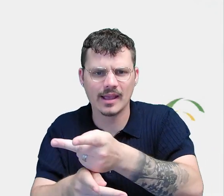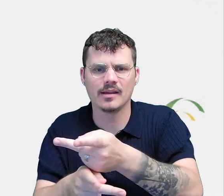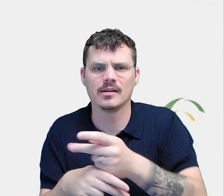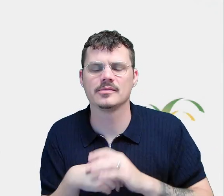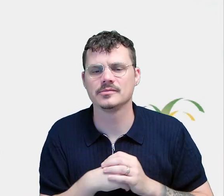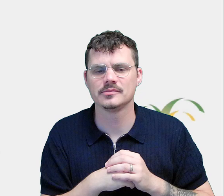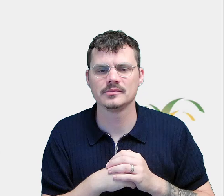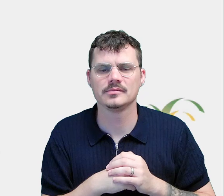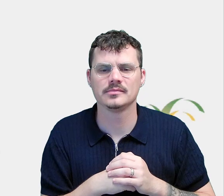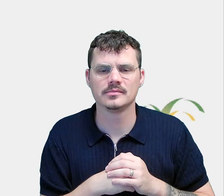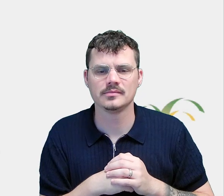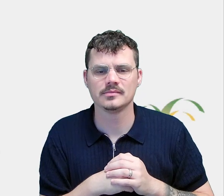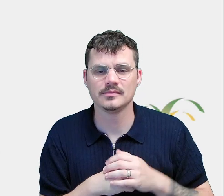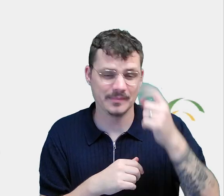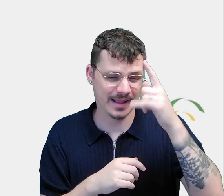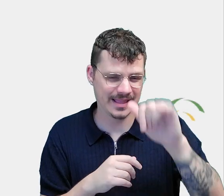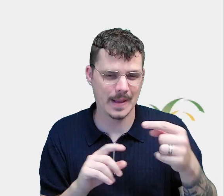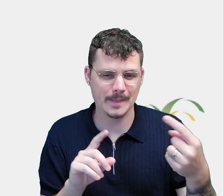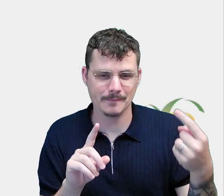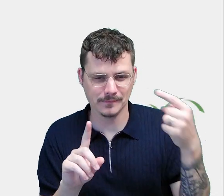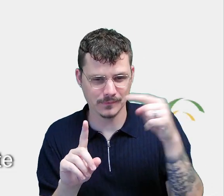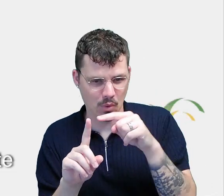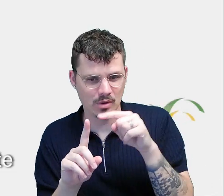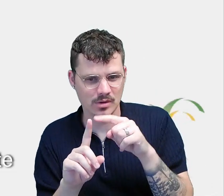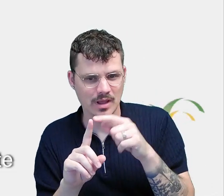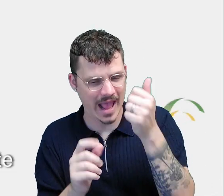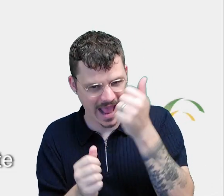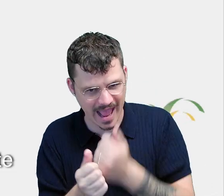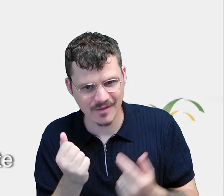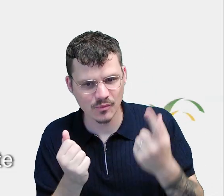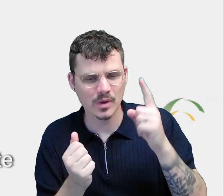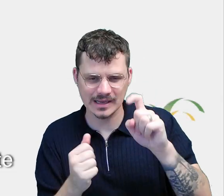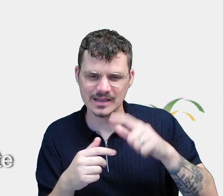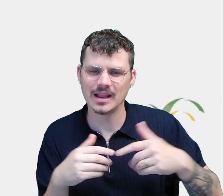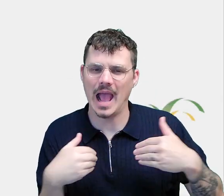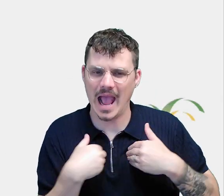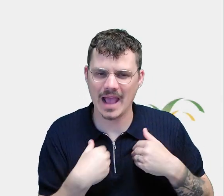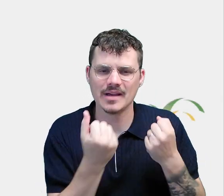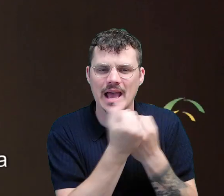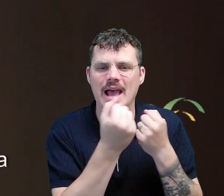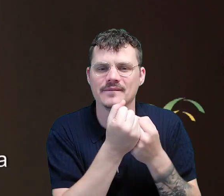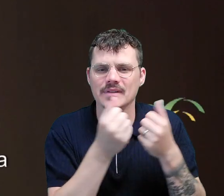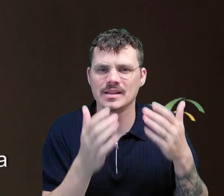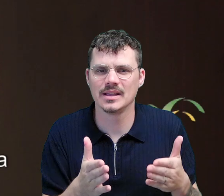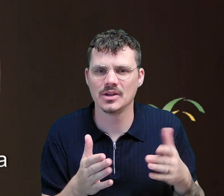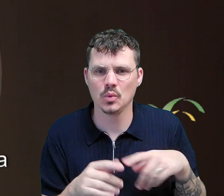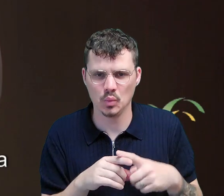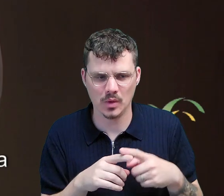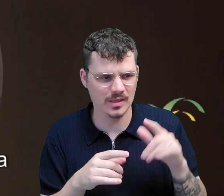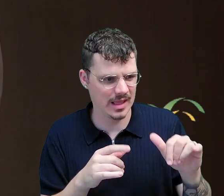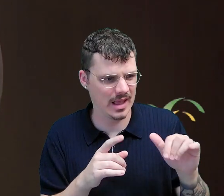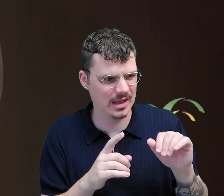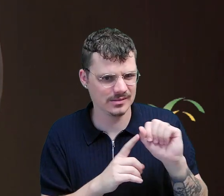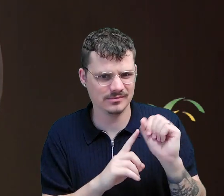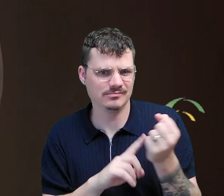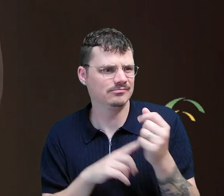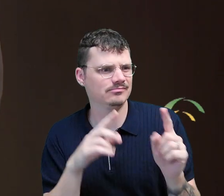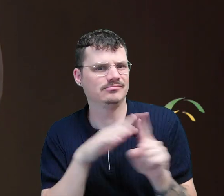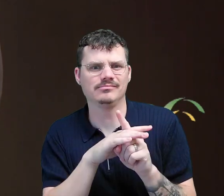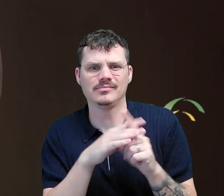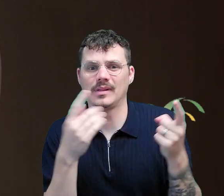that. Once again, back to that point of everybody should have an advocate when they're in that vulnerable of a